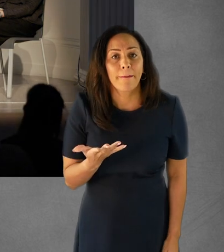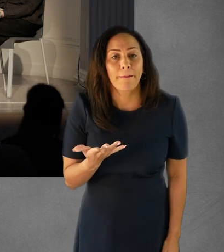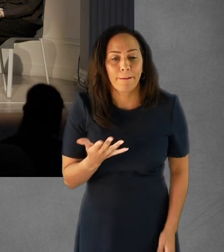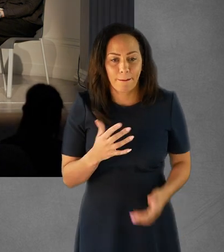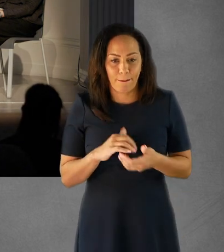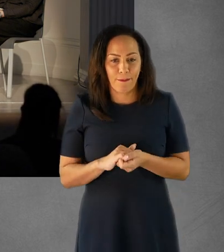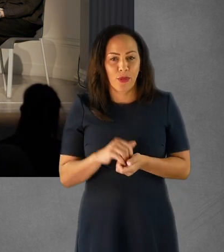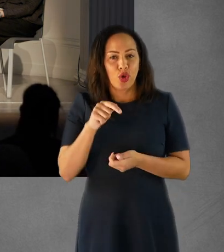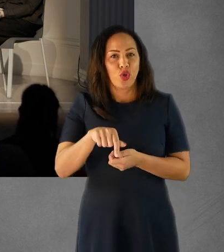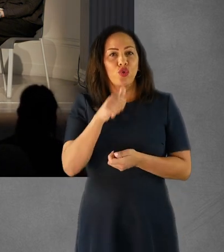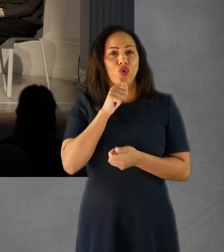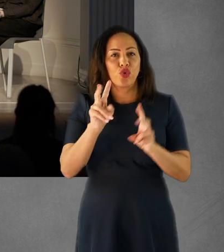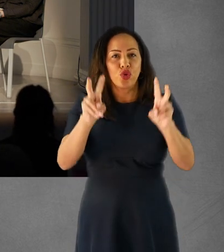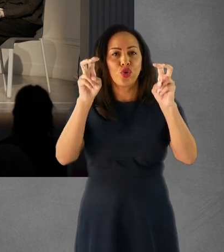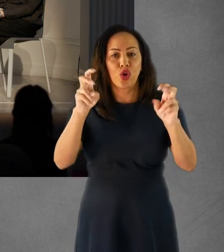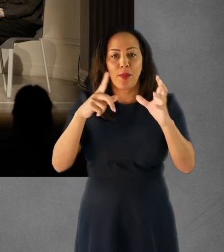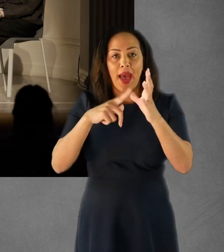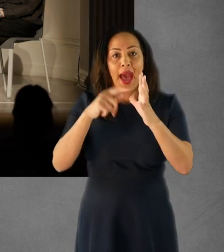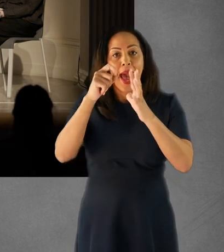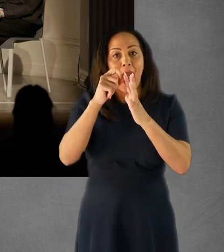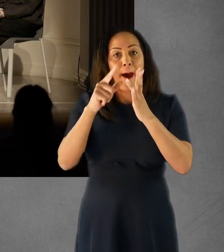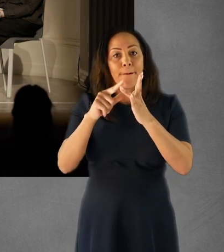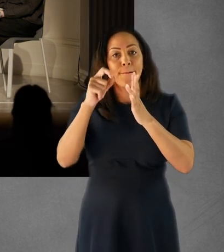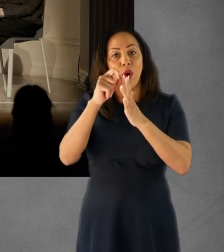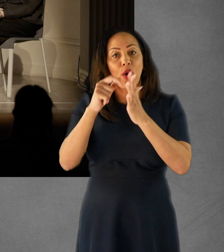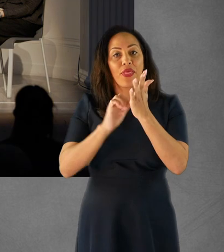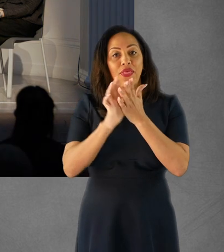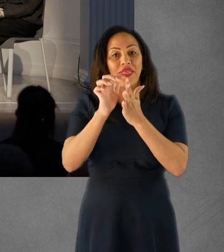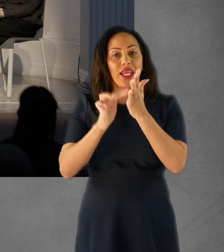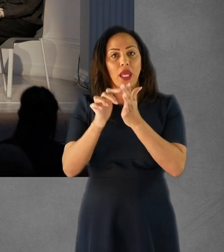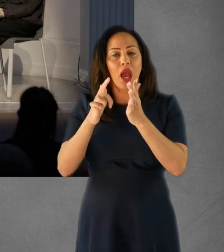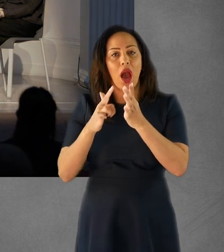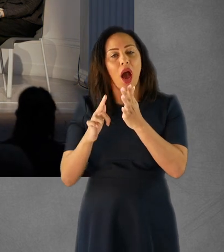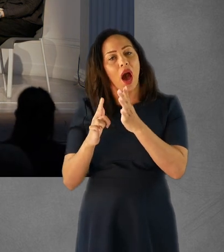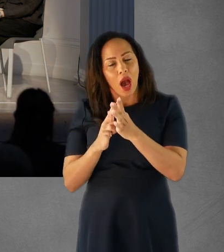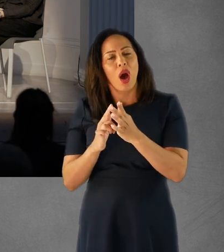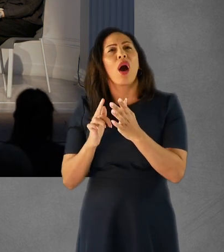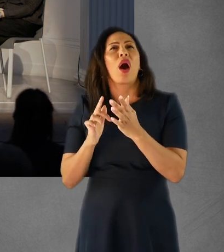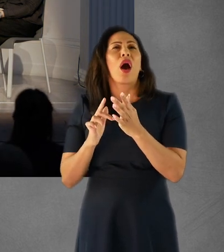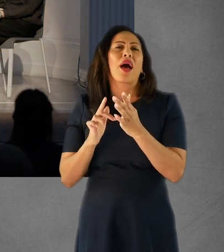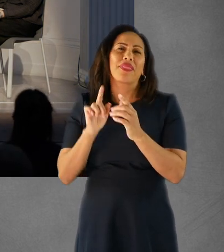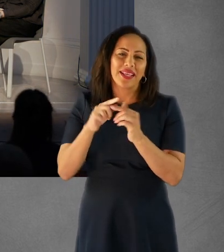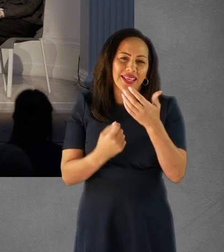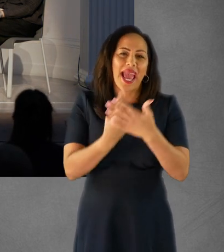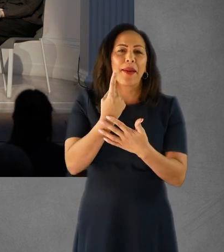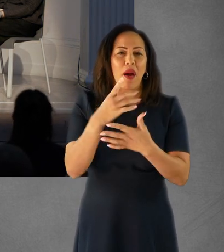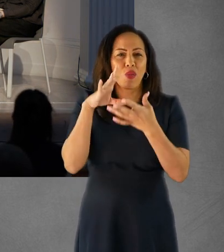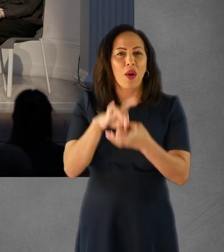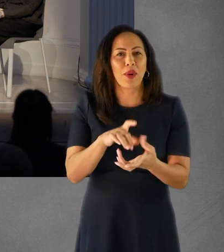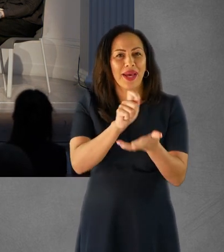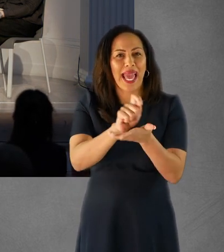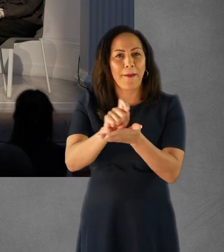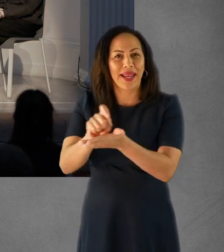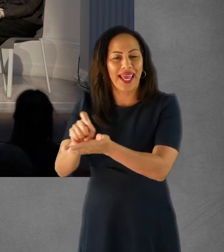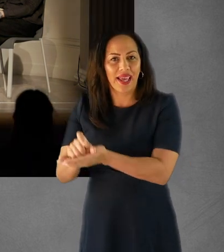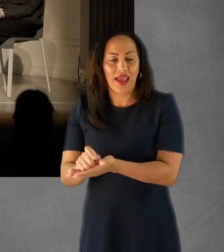works, but felt like relevant to everything we do, and definitely this work, which is a term that talks about finding a connection